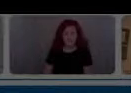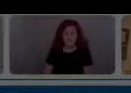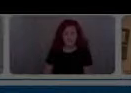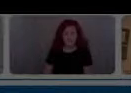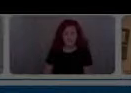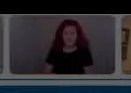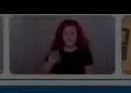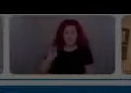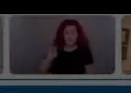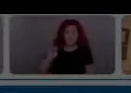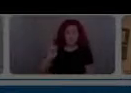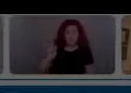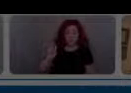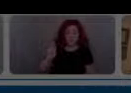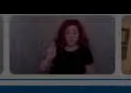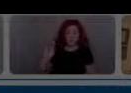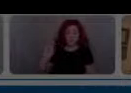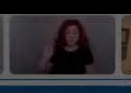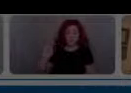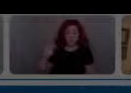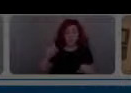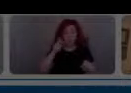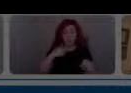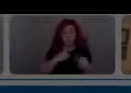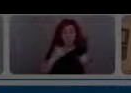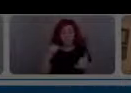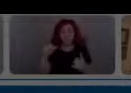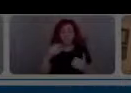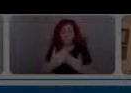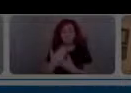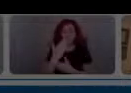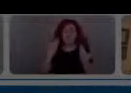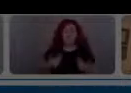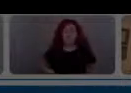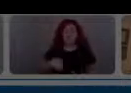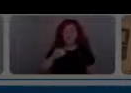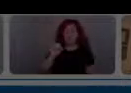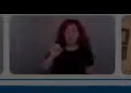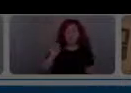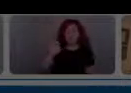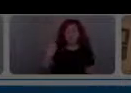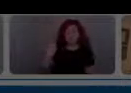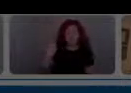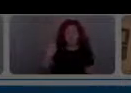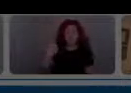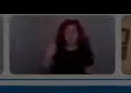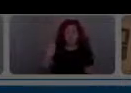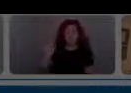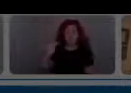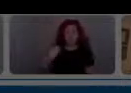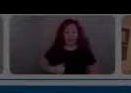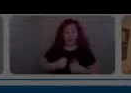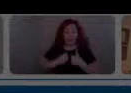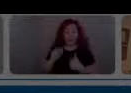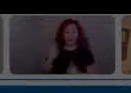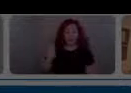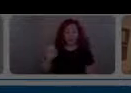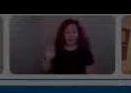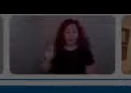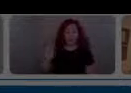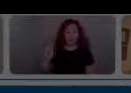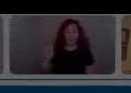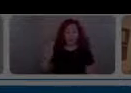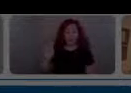mr roth can you hear us now yeah good morning my name is james roth i i live in rio verde i'm a